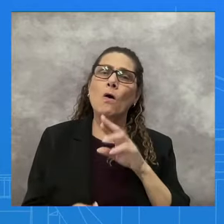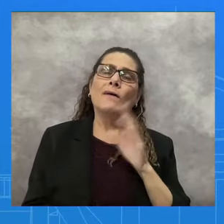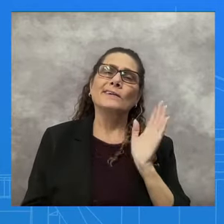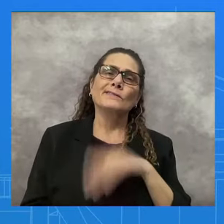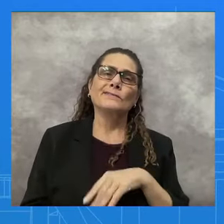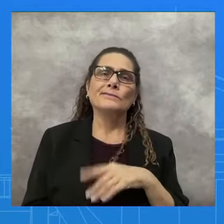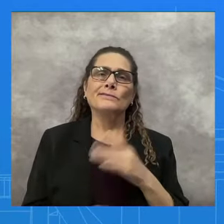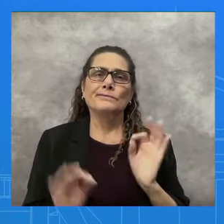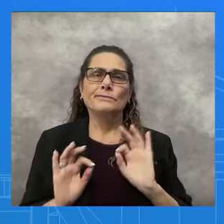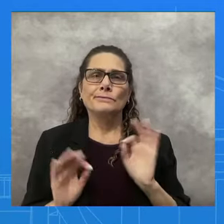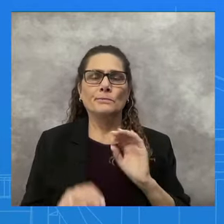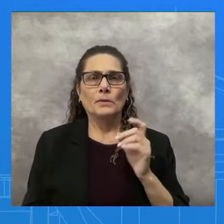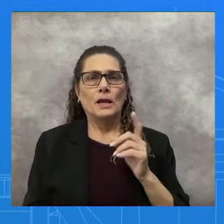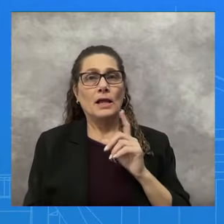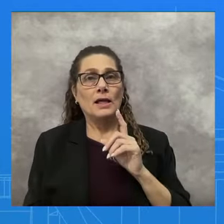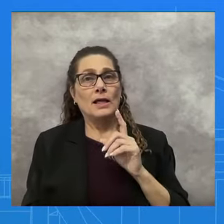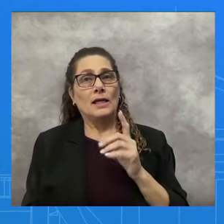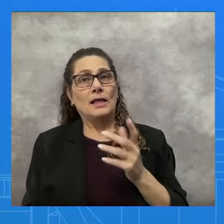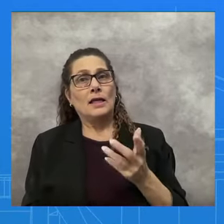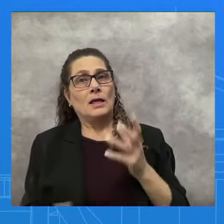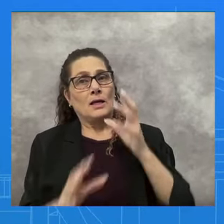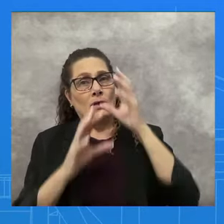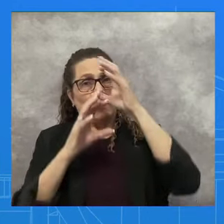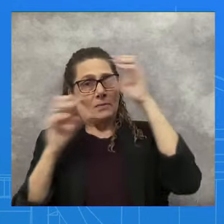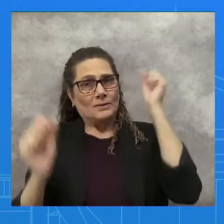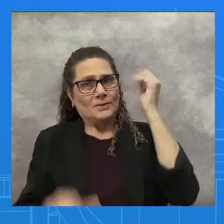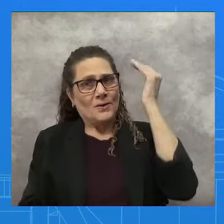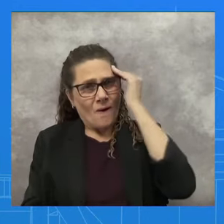He has been kept informed throughout, and